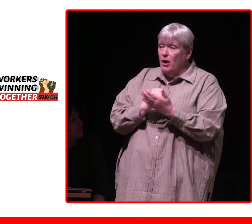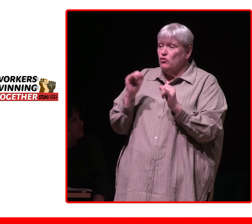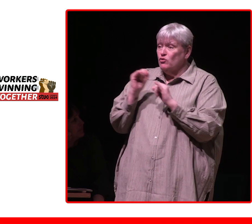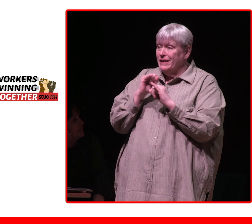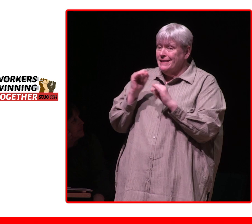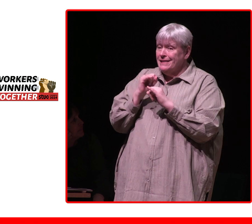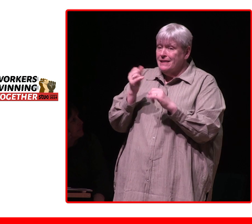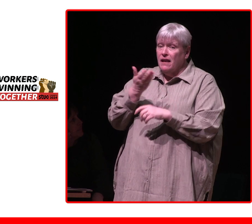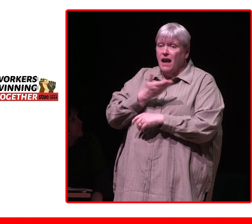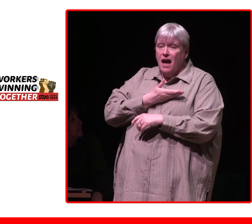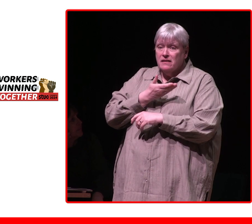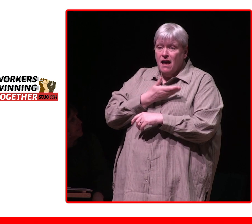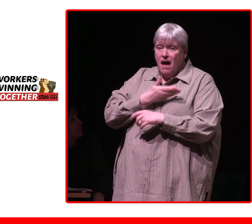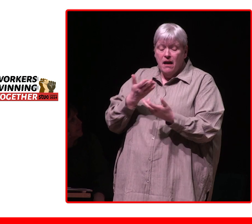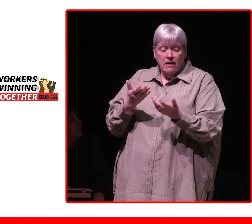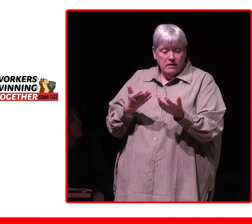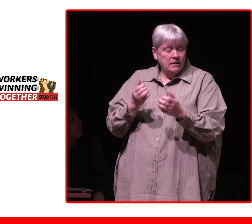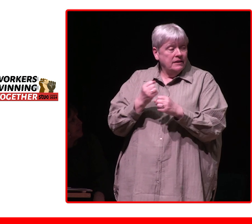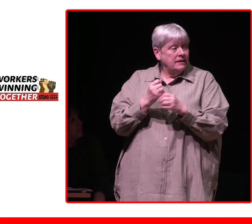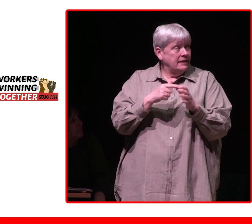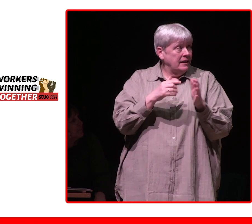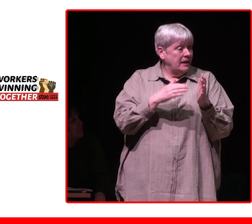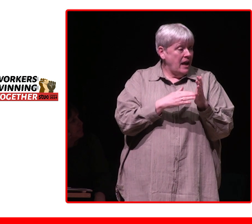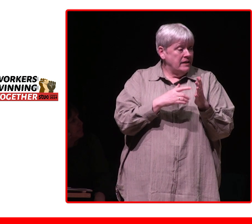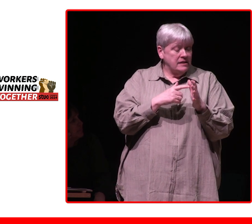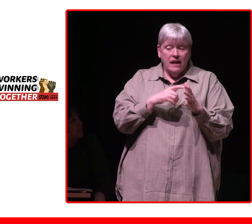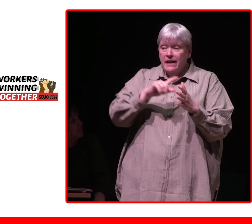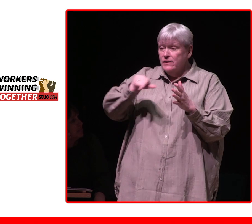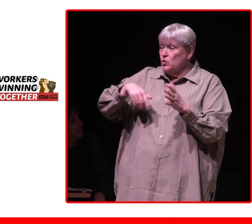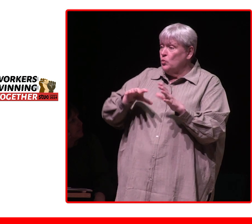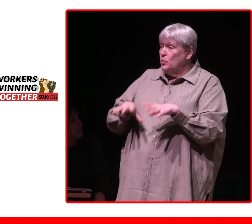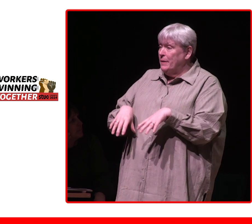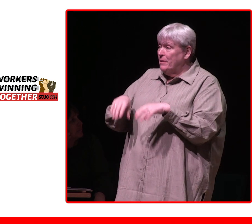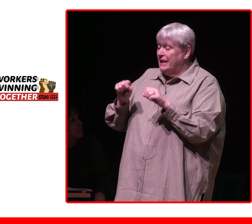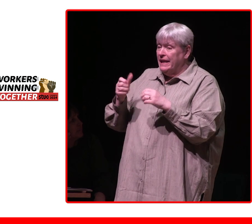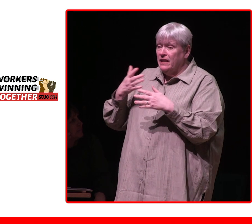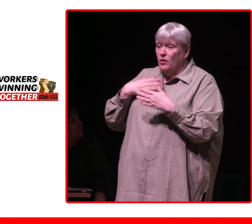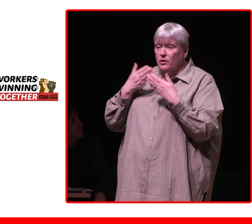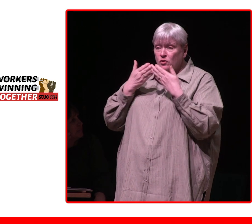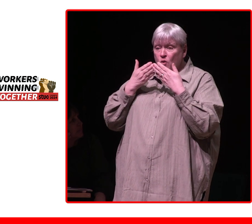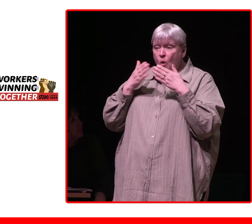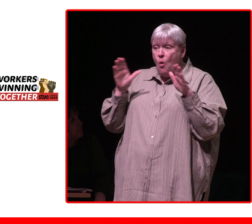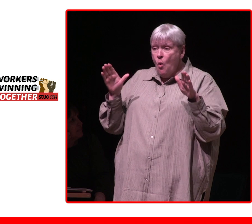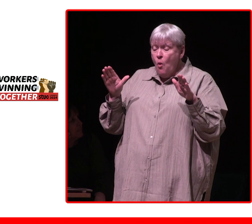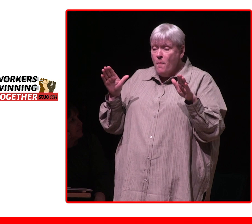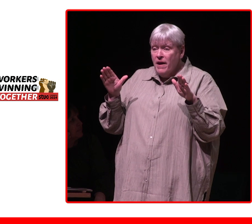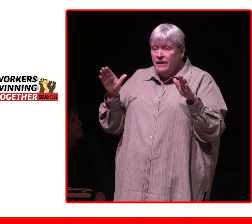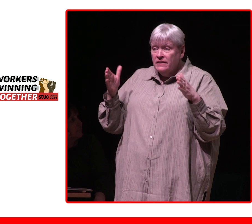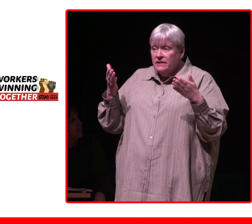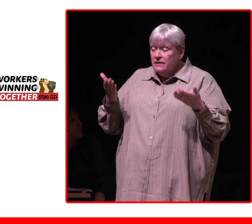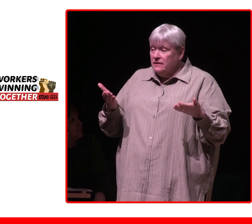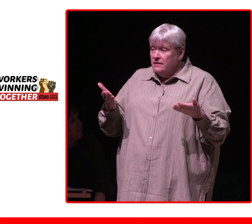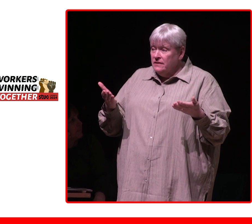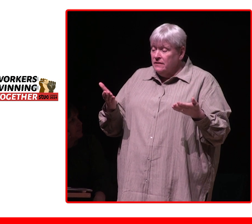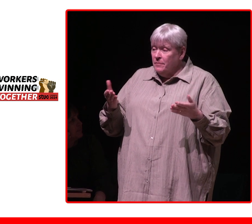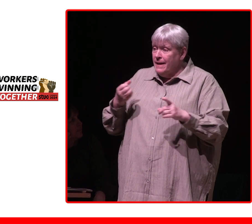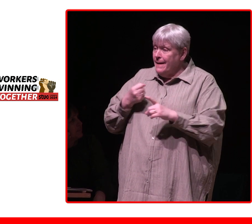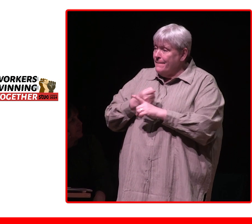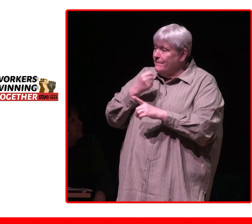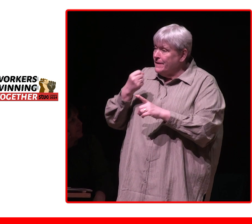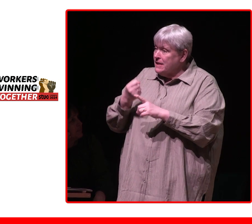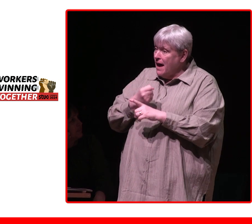Gaza. And as we begin, I just want to open the session by